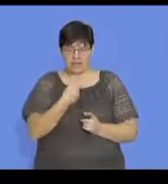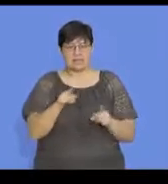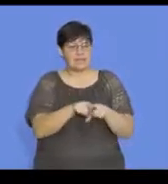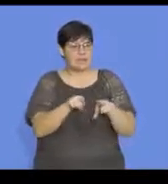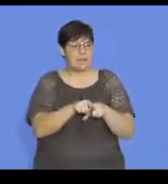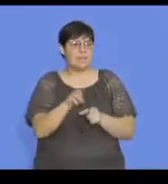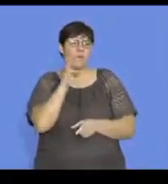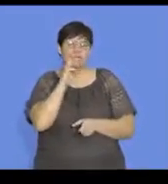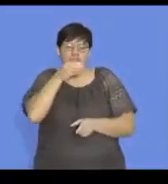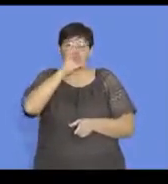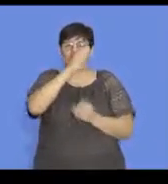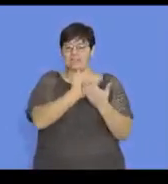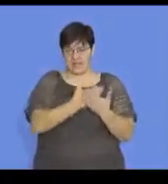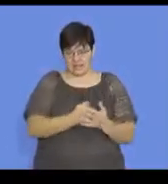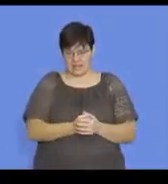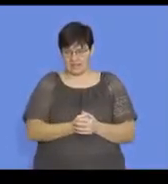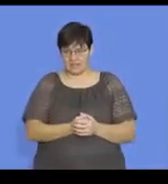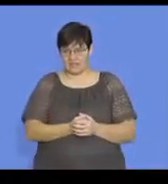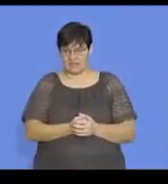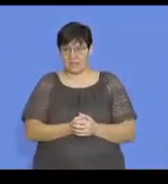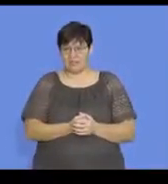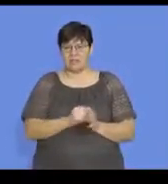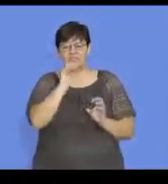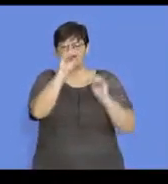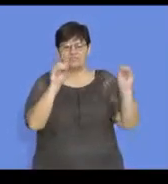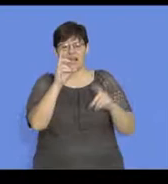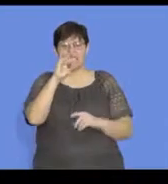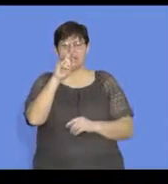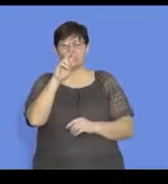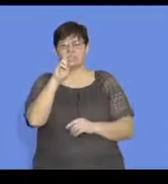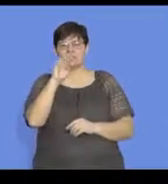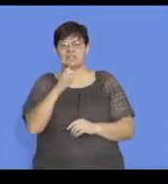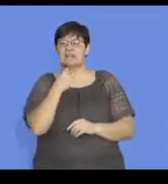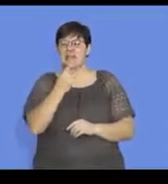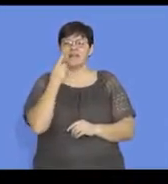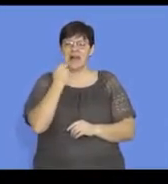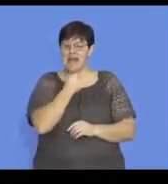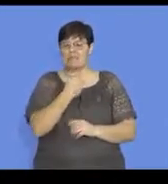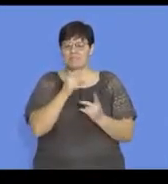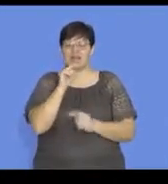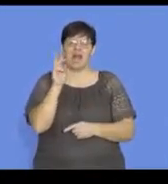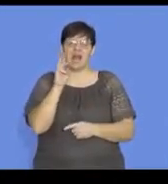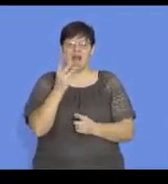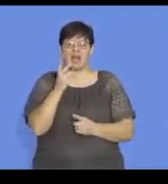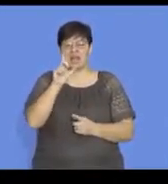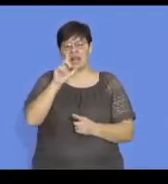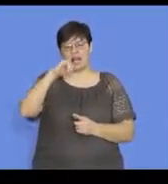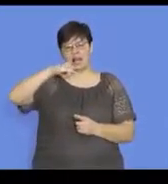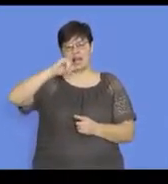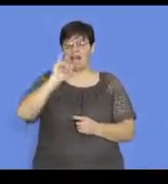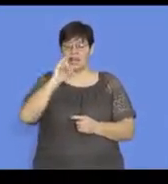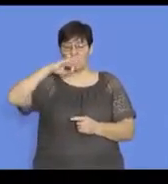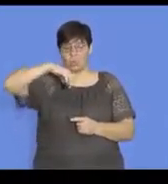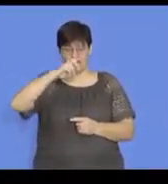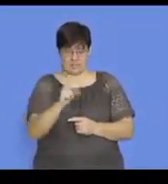there's lots of, what does dilute mean? It's a nice word of saying liquid. You can actually often make